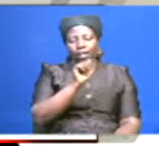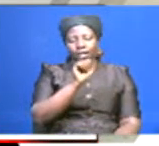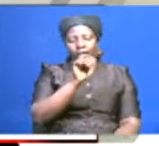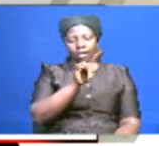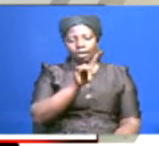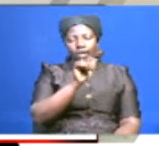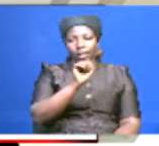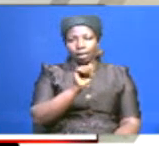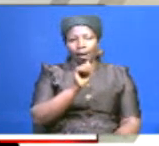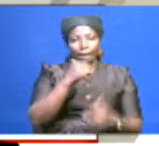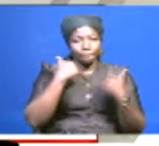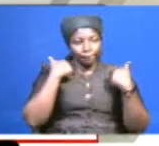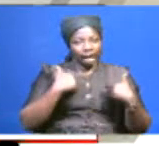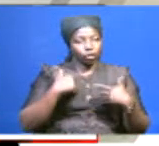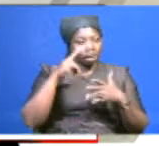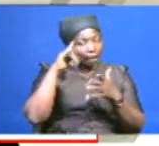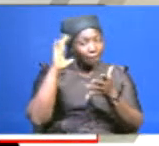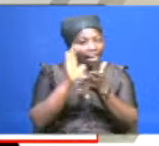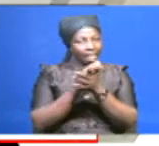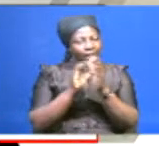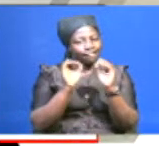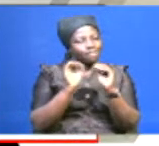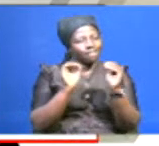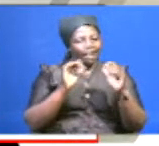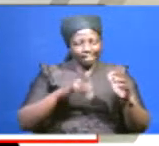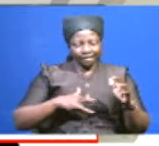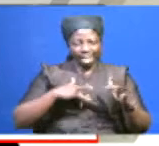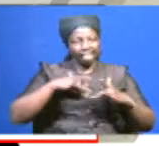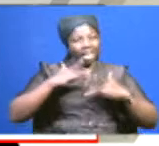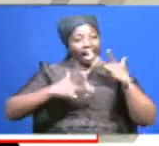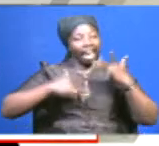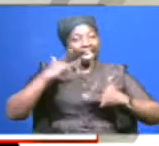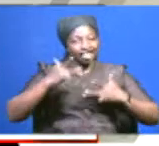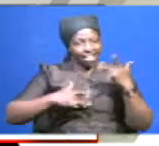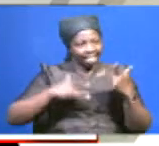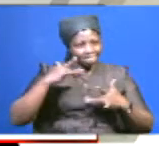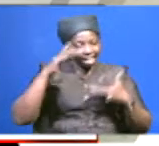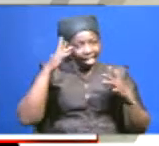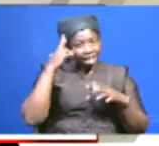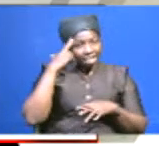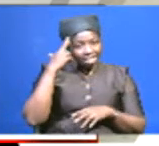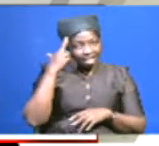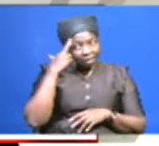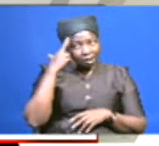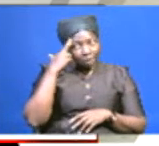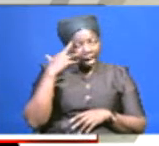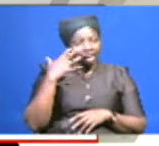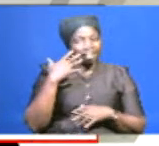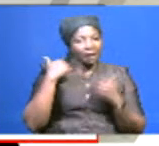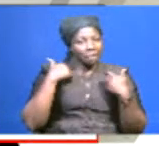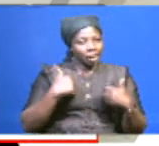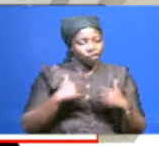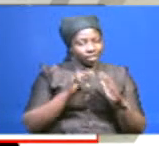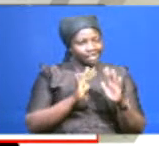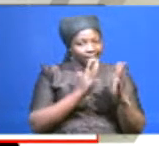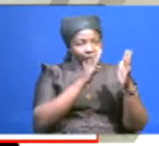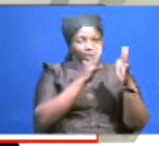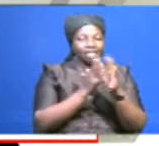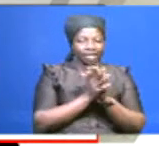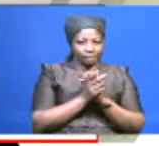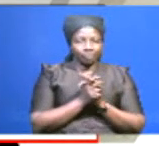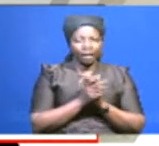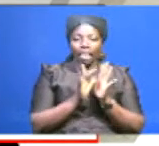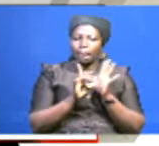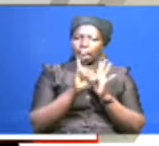I couldn't believe it. I was super excited. In fact, I remember almost tossing over, you know. And then later